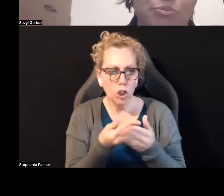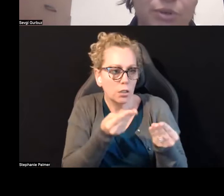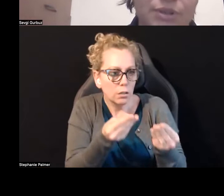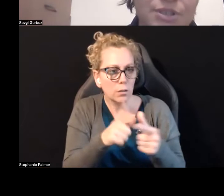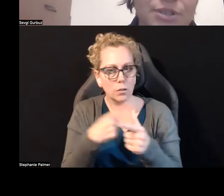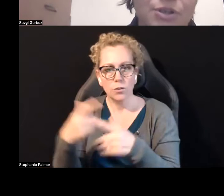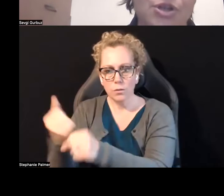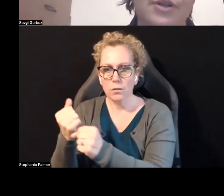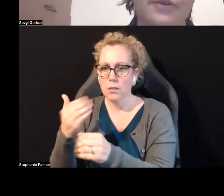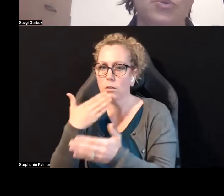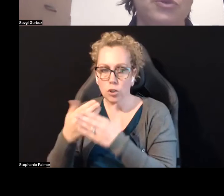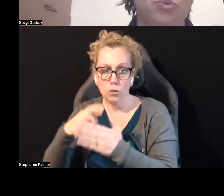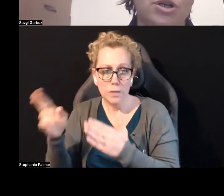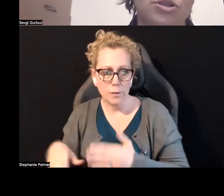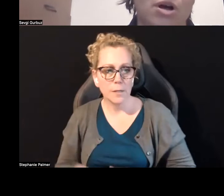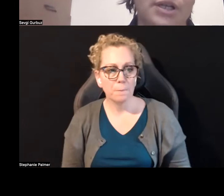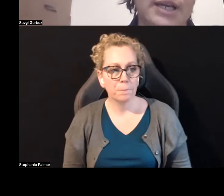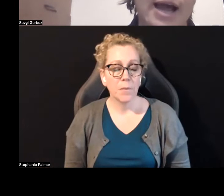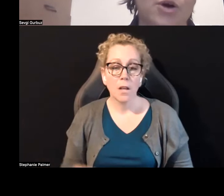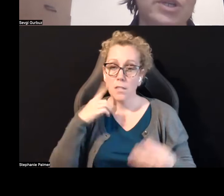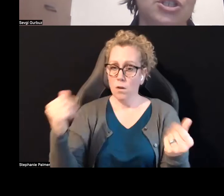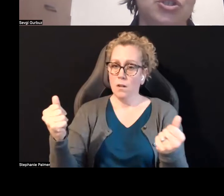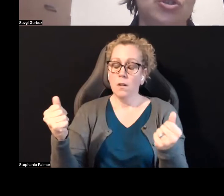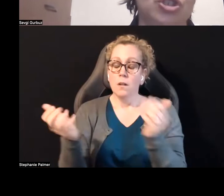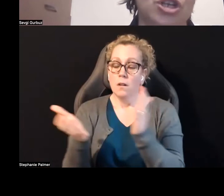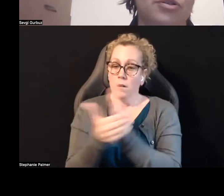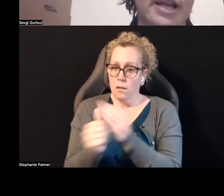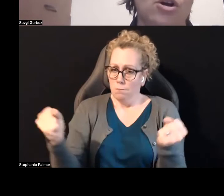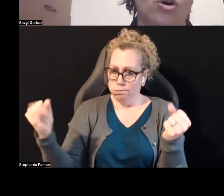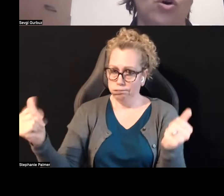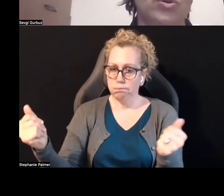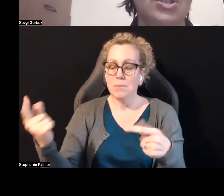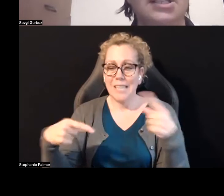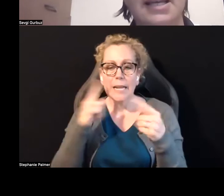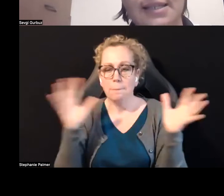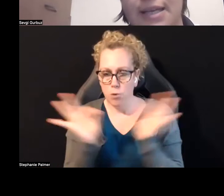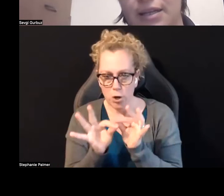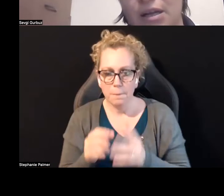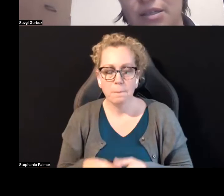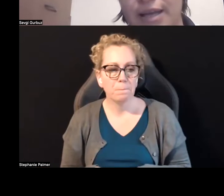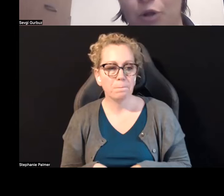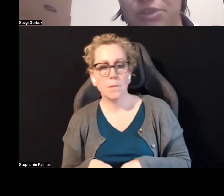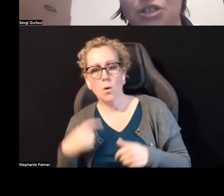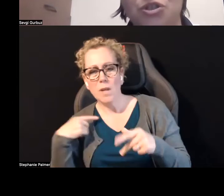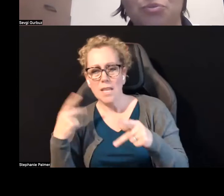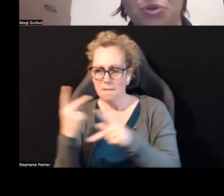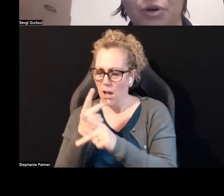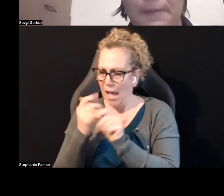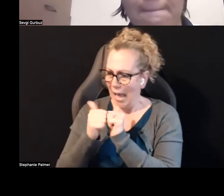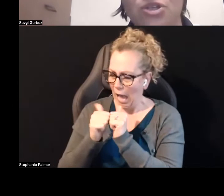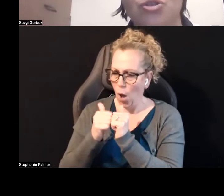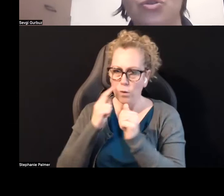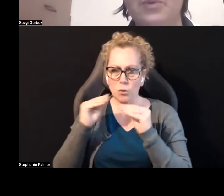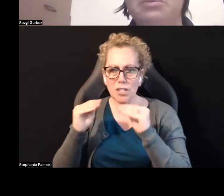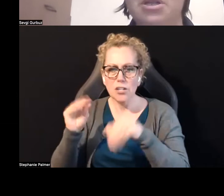is very important. We've worked on how we can generate our own synthetic data to help teach the